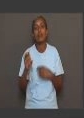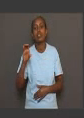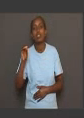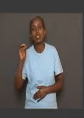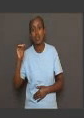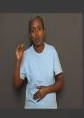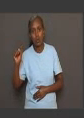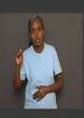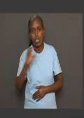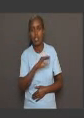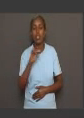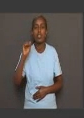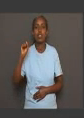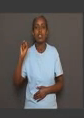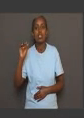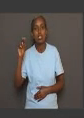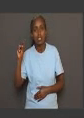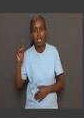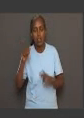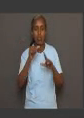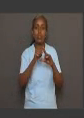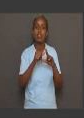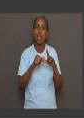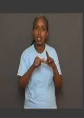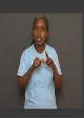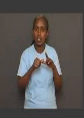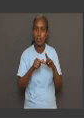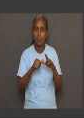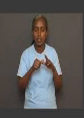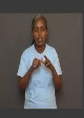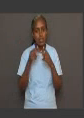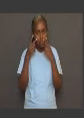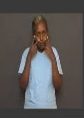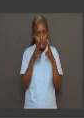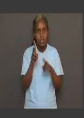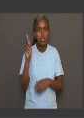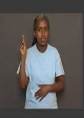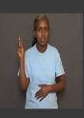cosine and sine of the angle, as we see here.